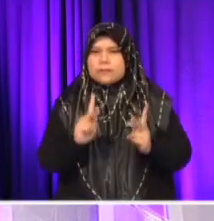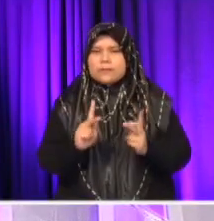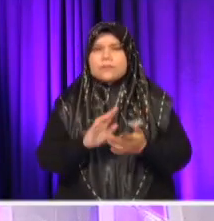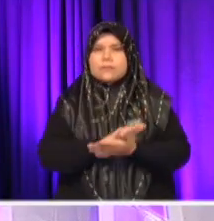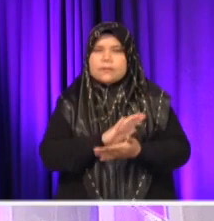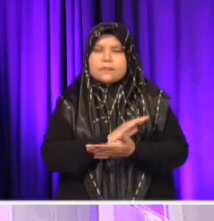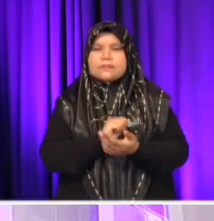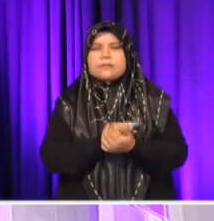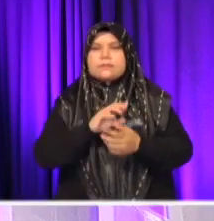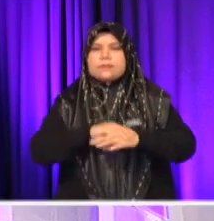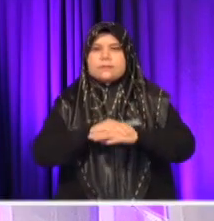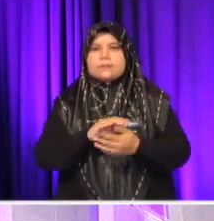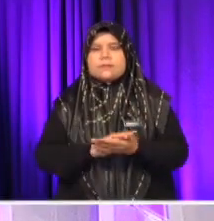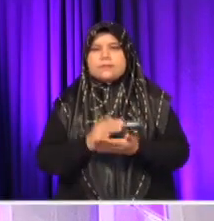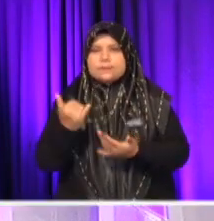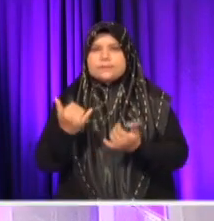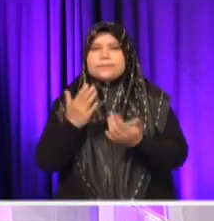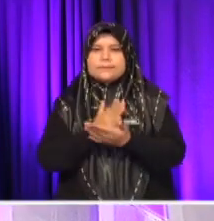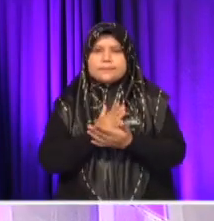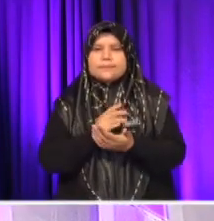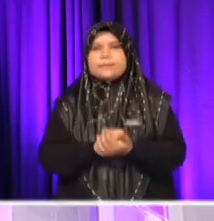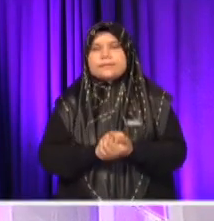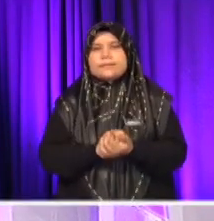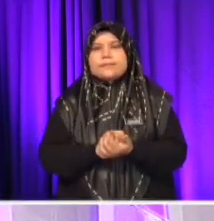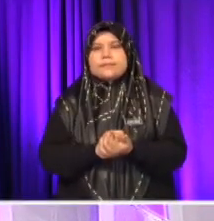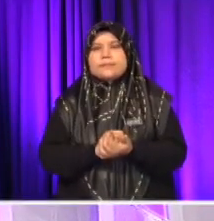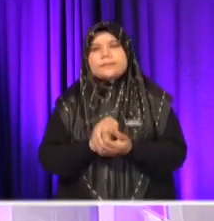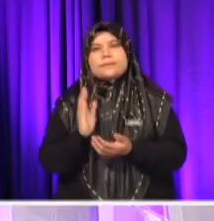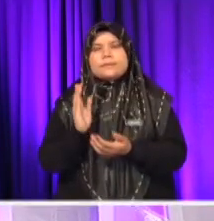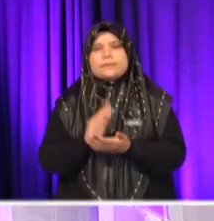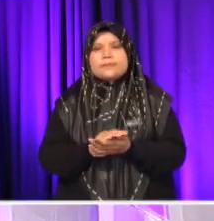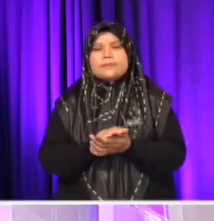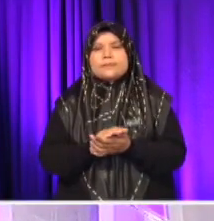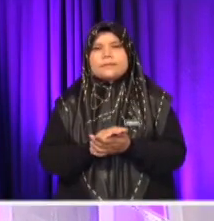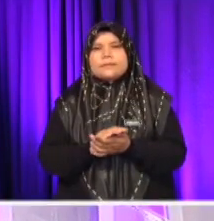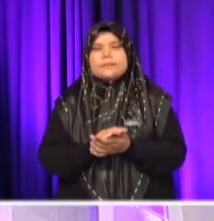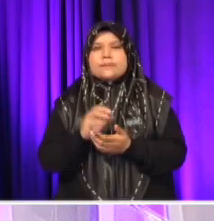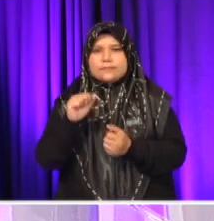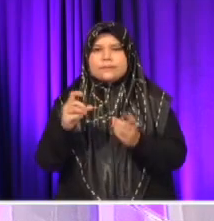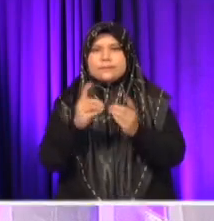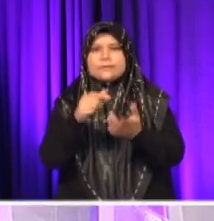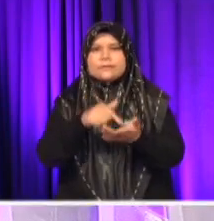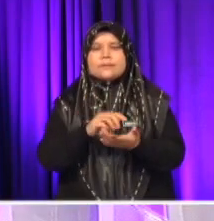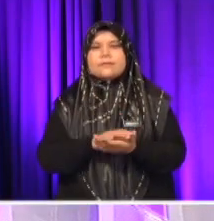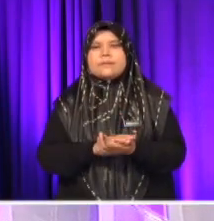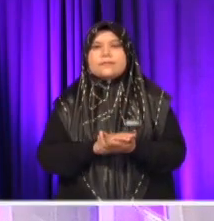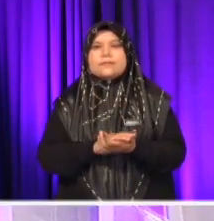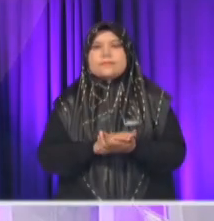all for Miss Farhana. We'll be taking a short break. Is that all right? Yes, okay, sure. Okay, so don't go anywhere. We'll be right back only on EduwebTV KPM.